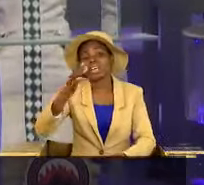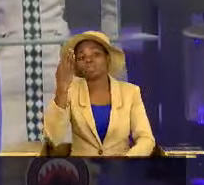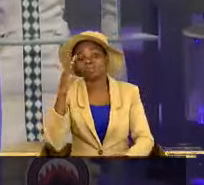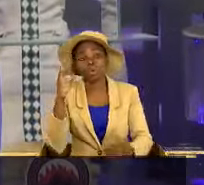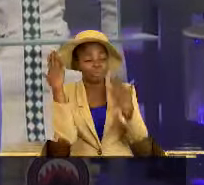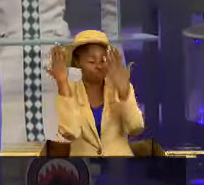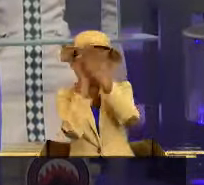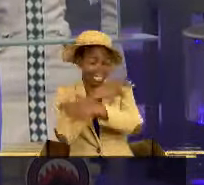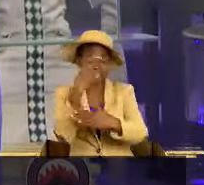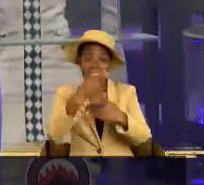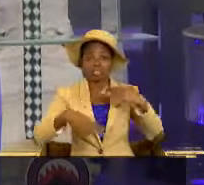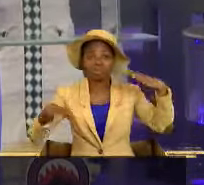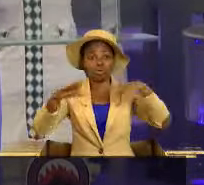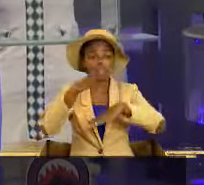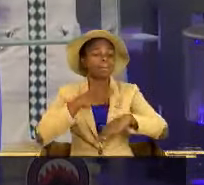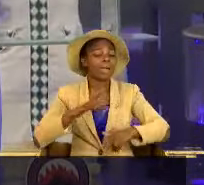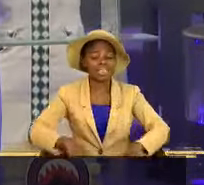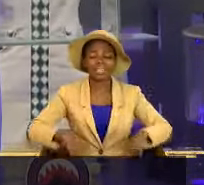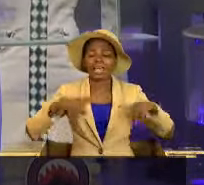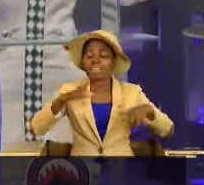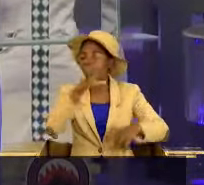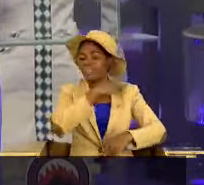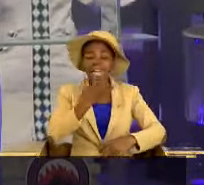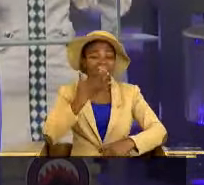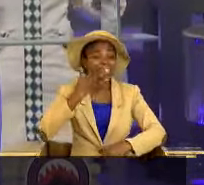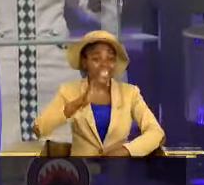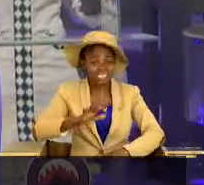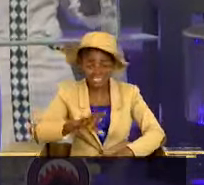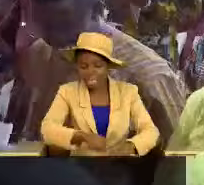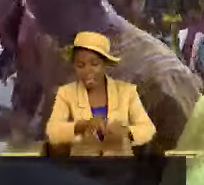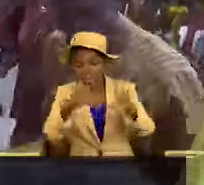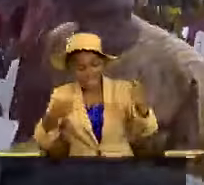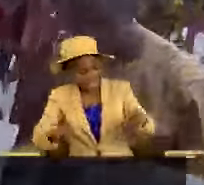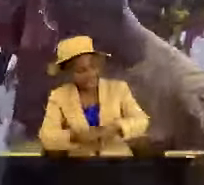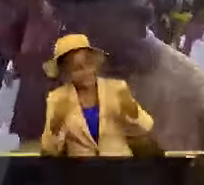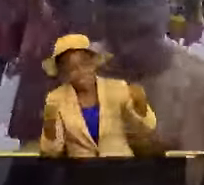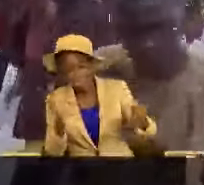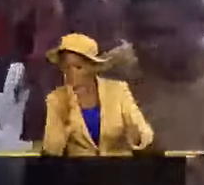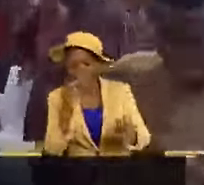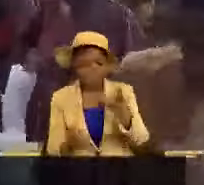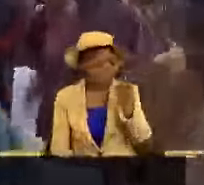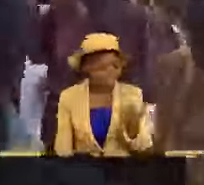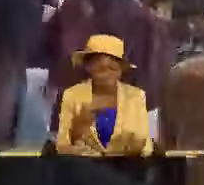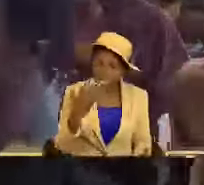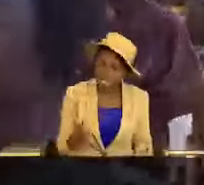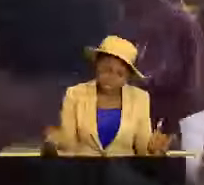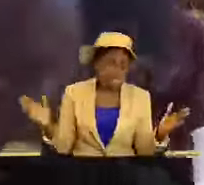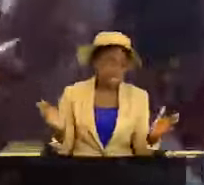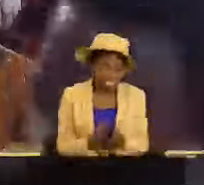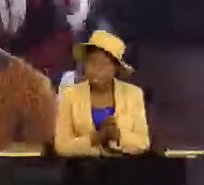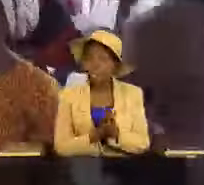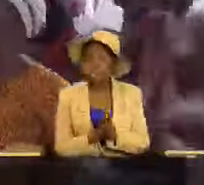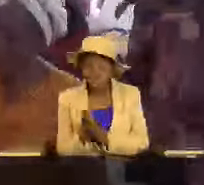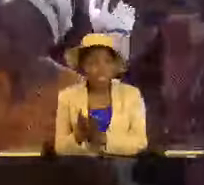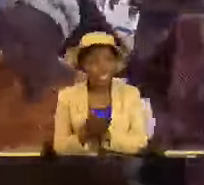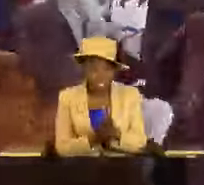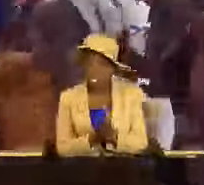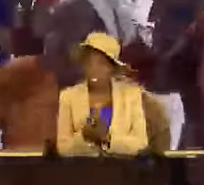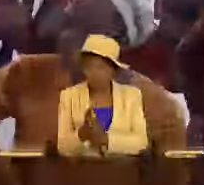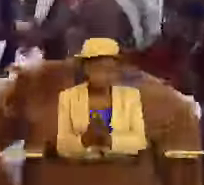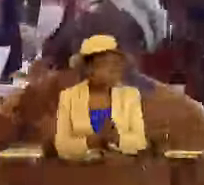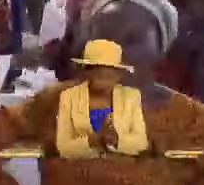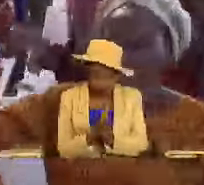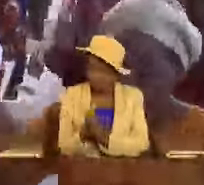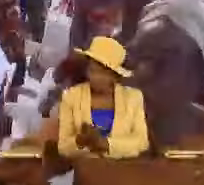Destiny Pray by fire in the mighty name of Jesus